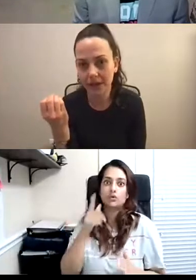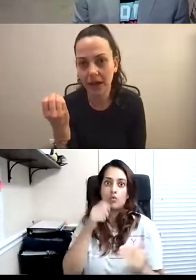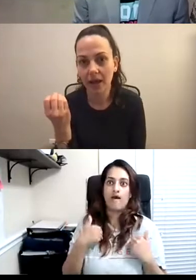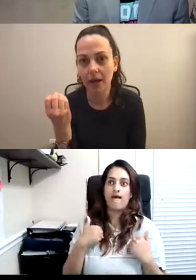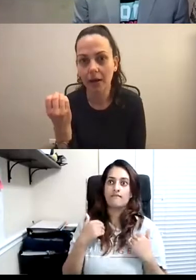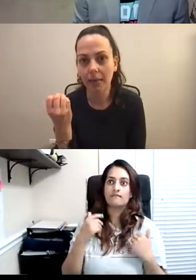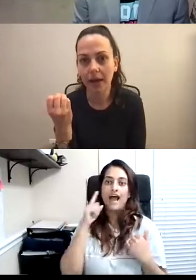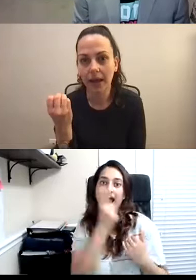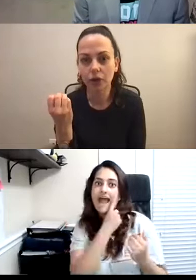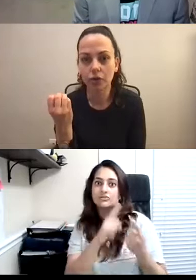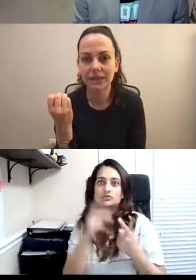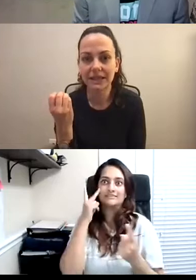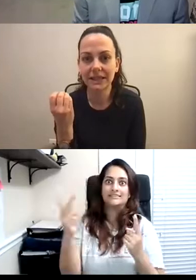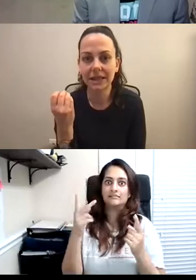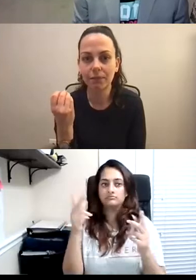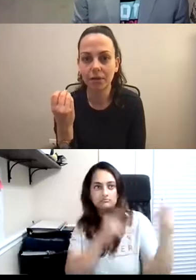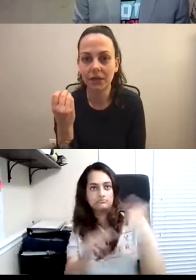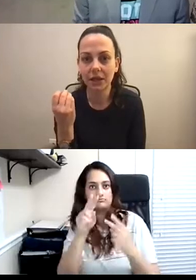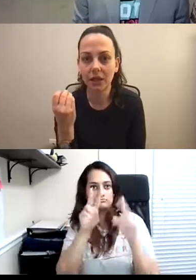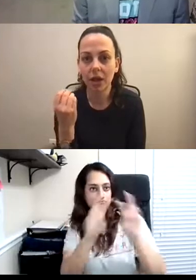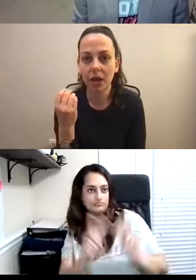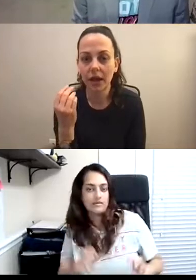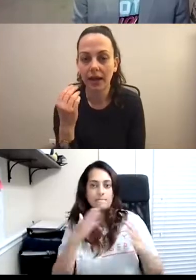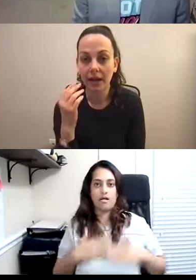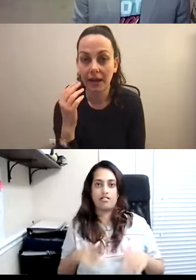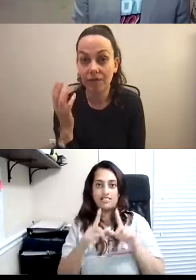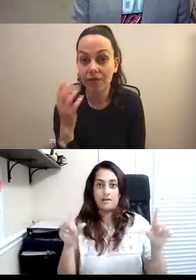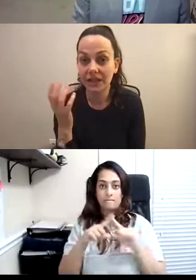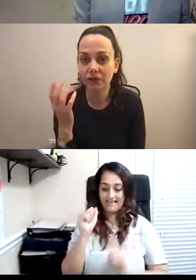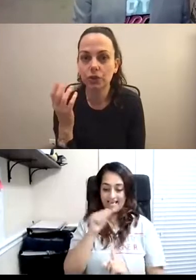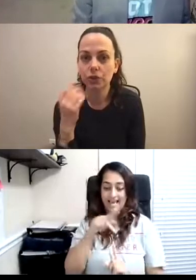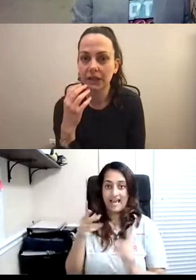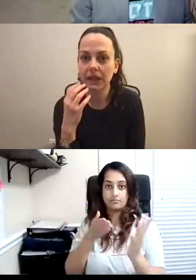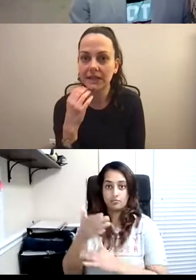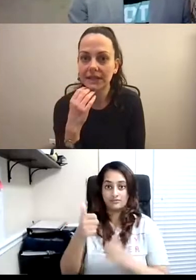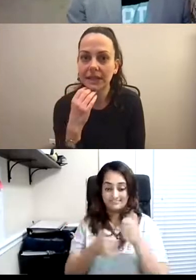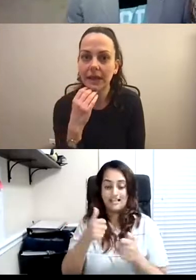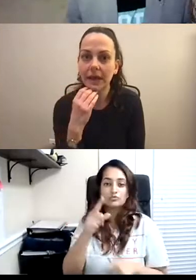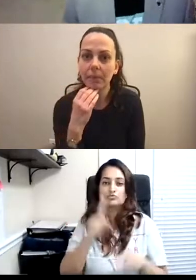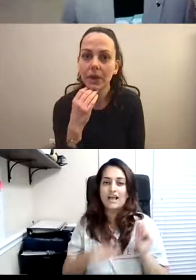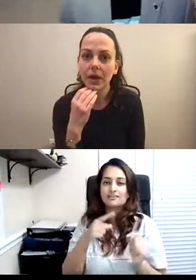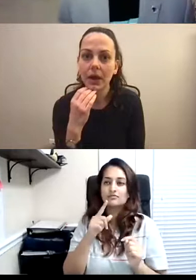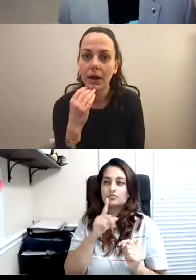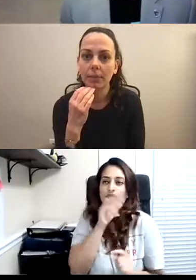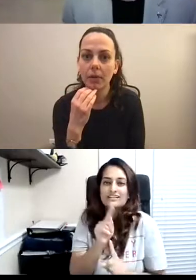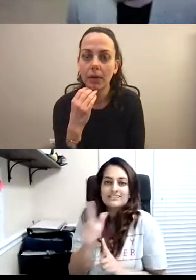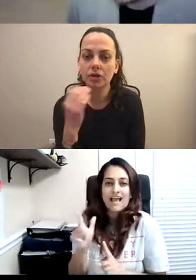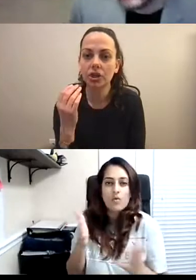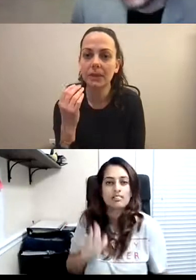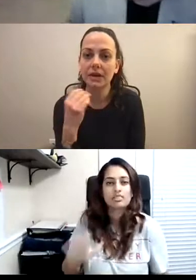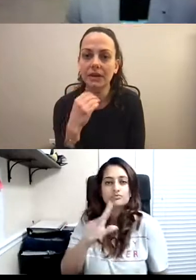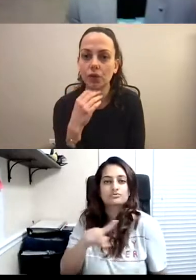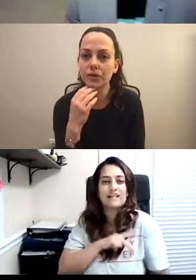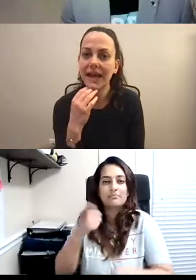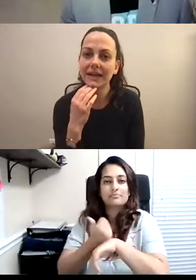course. And to see a deaf person and visually like see them,